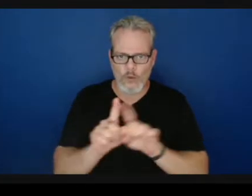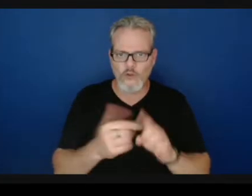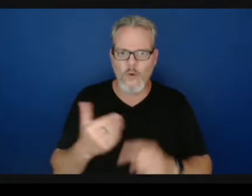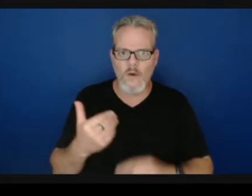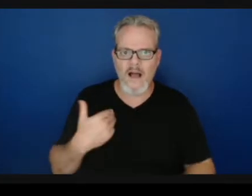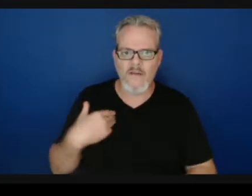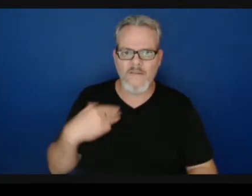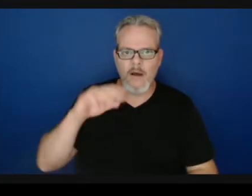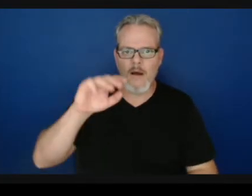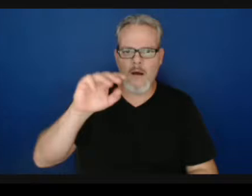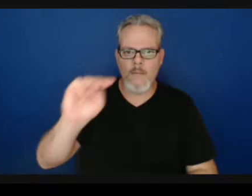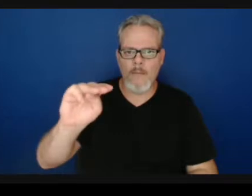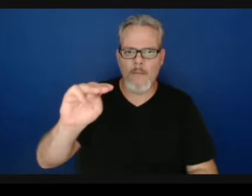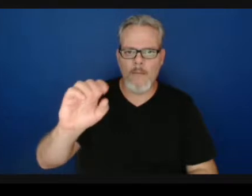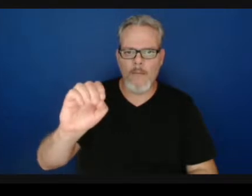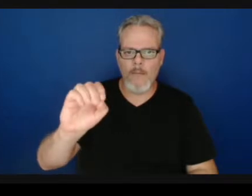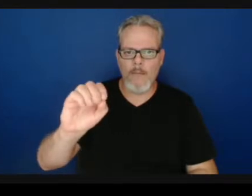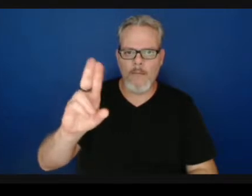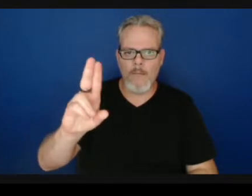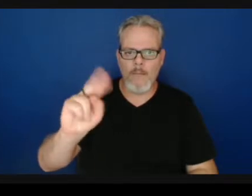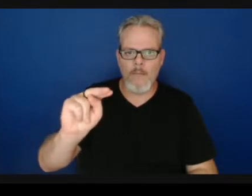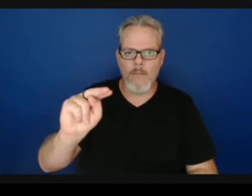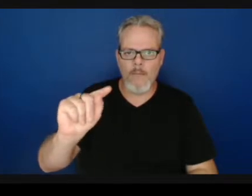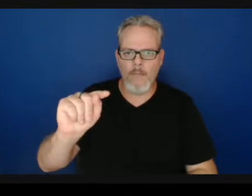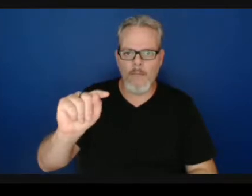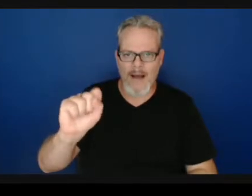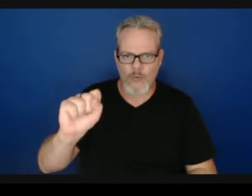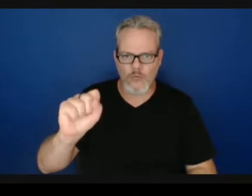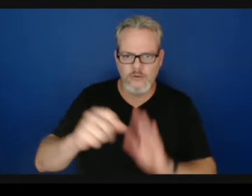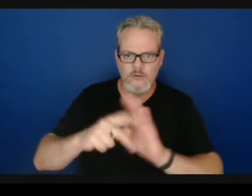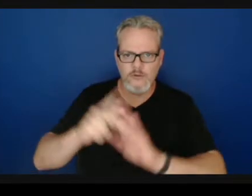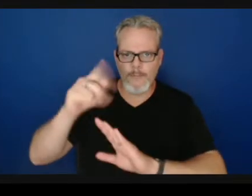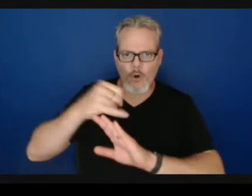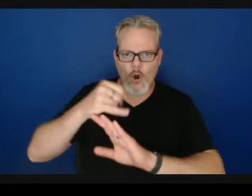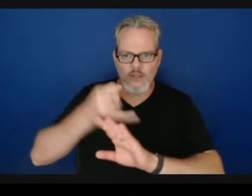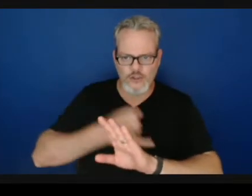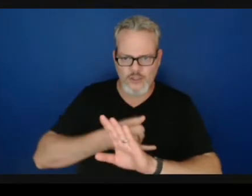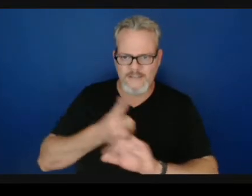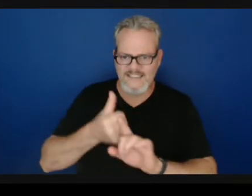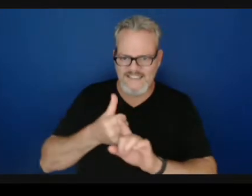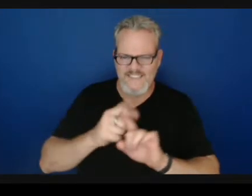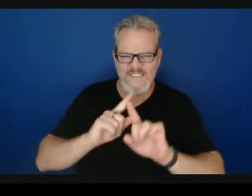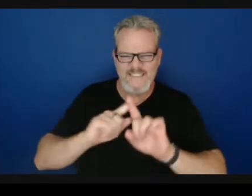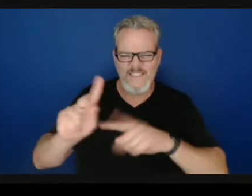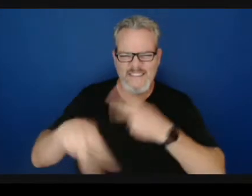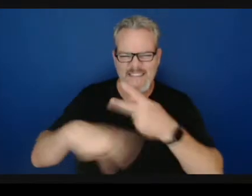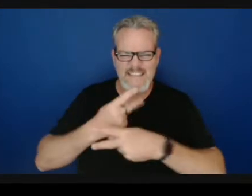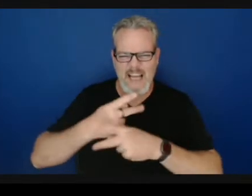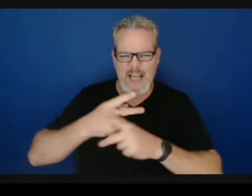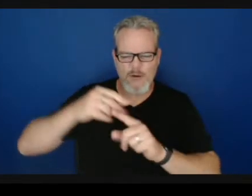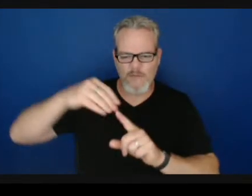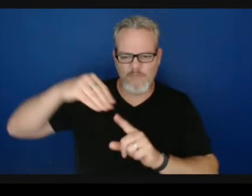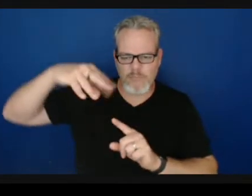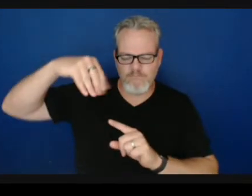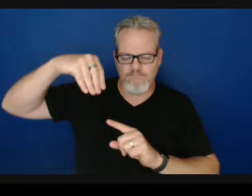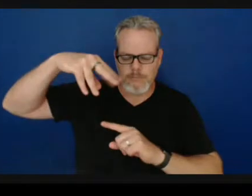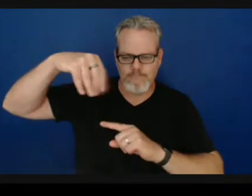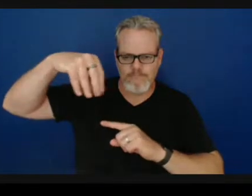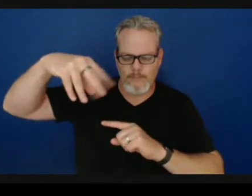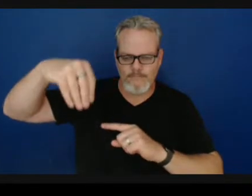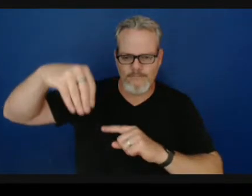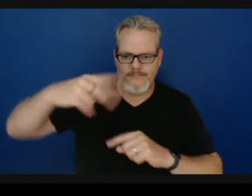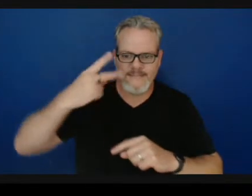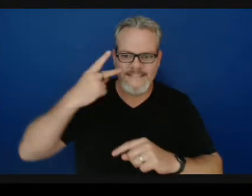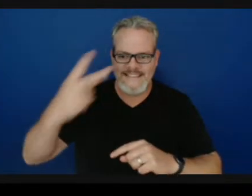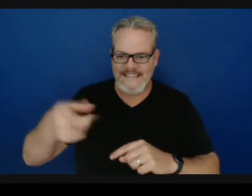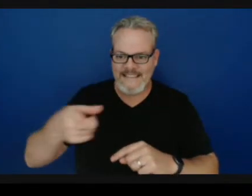which is automating INSAR images as well, and slightly different parameters here. So we can look at the most recent image of that one.